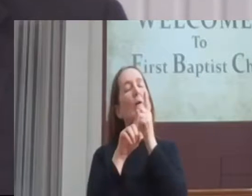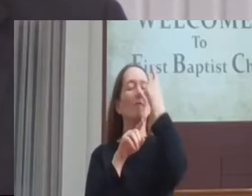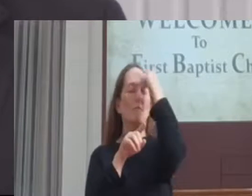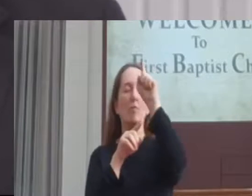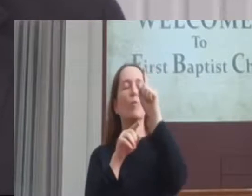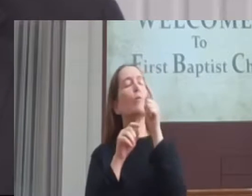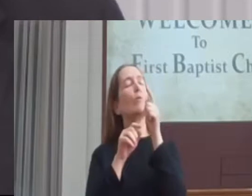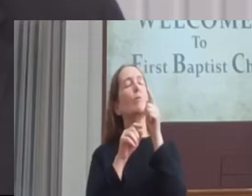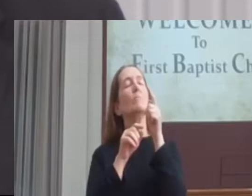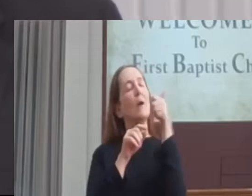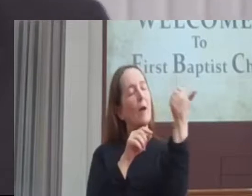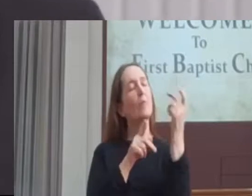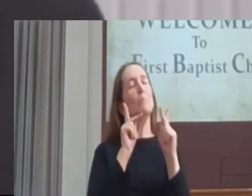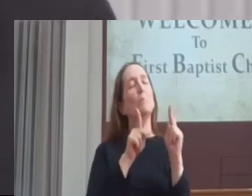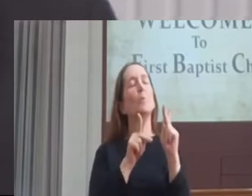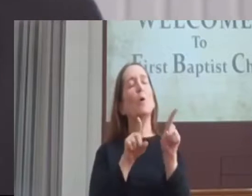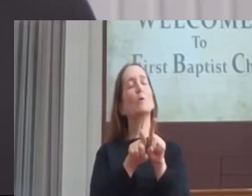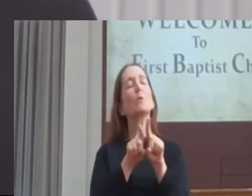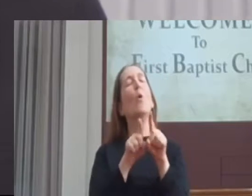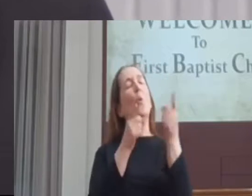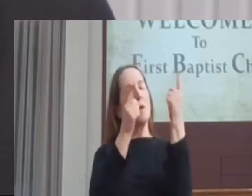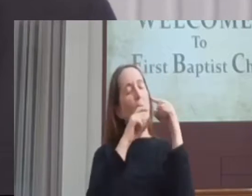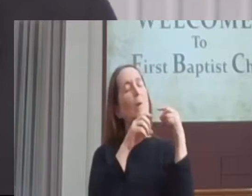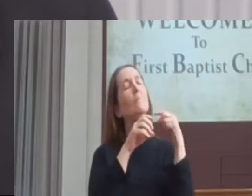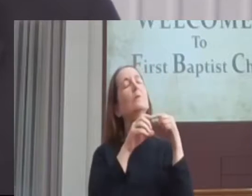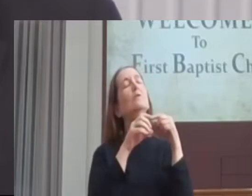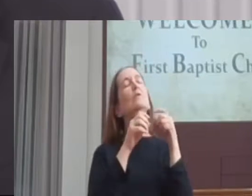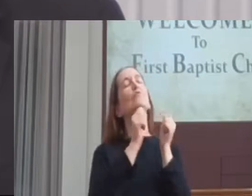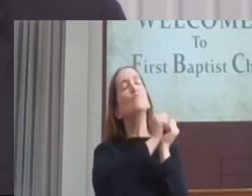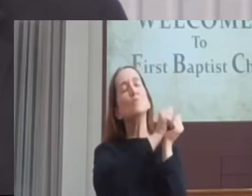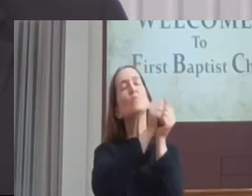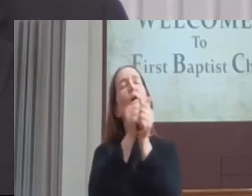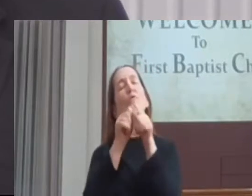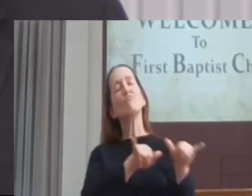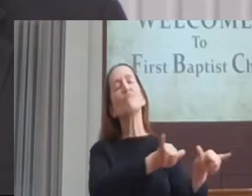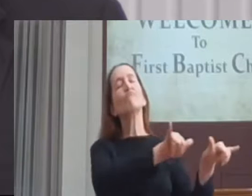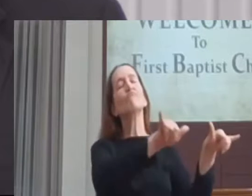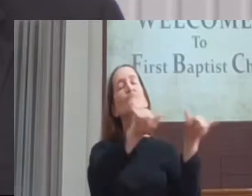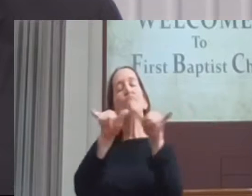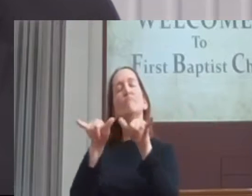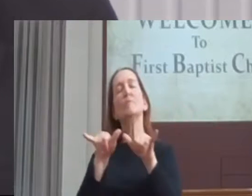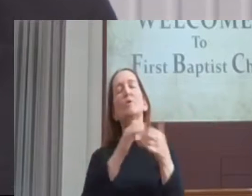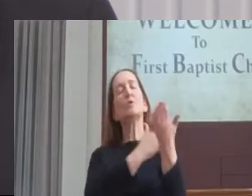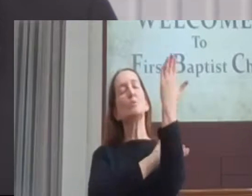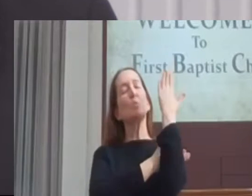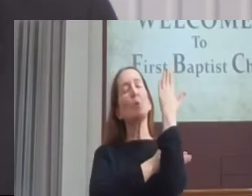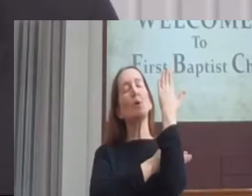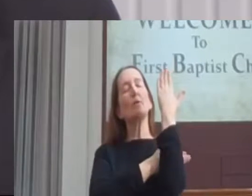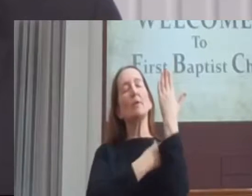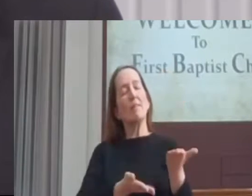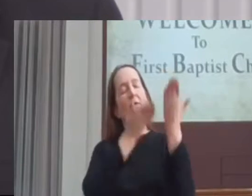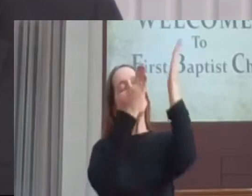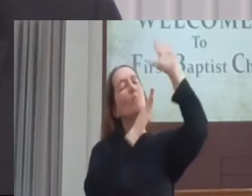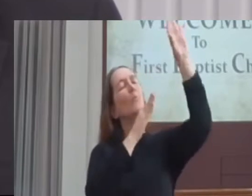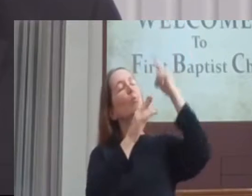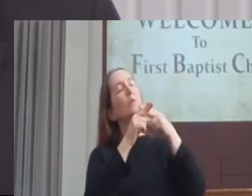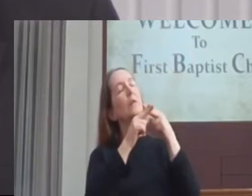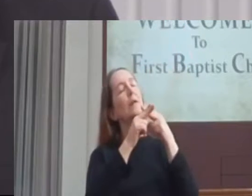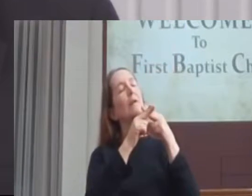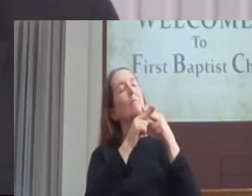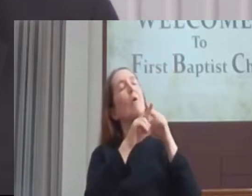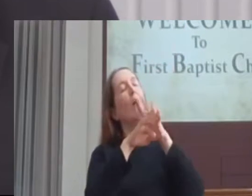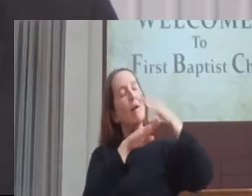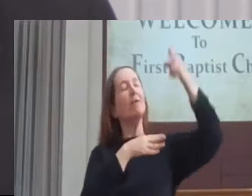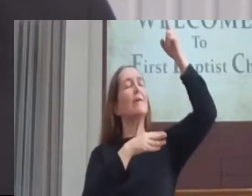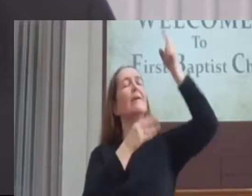joined corporately here this morning that we might honor and glorify You, that we might lift Your name on high. So we thank You,